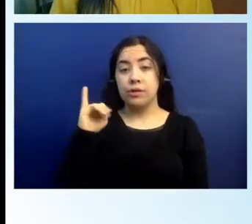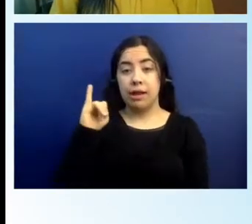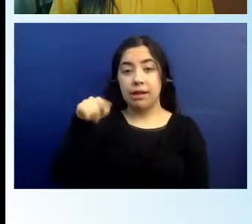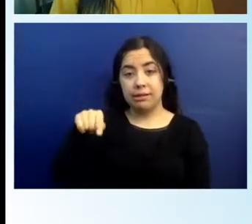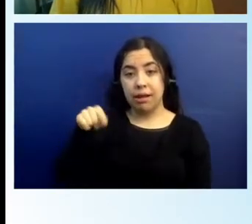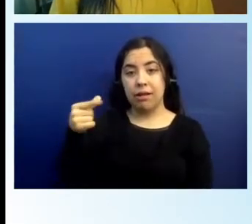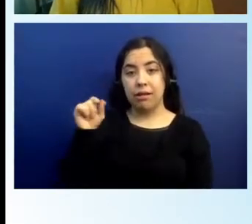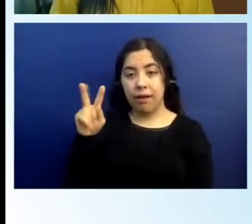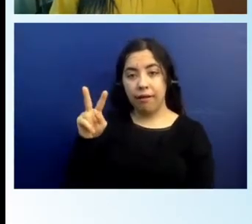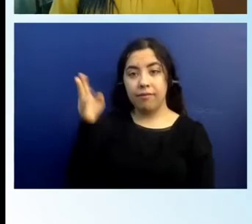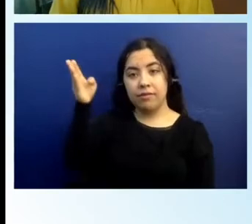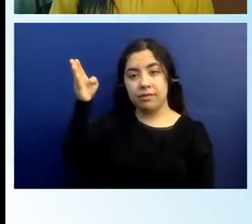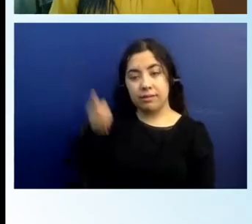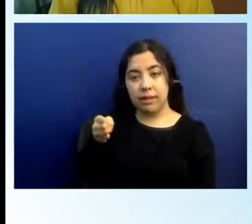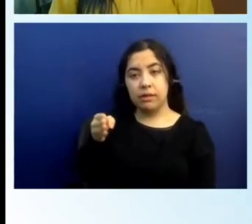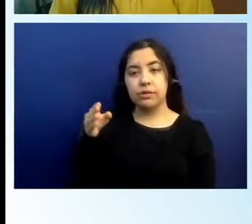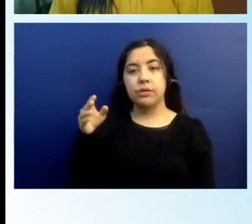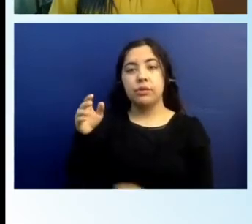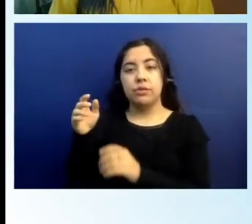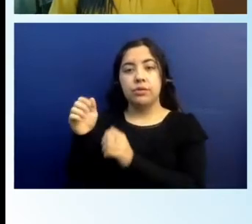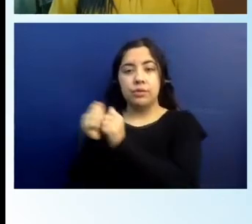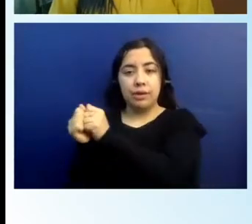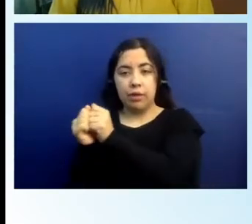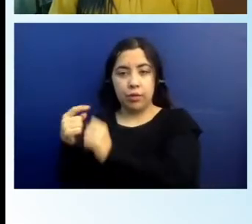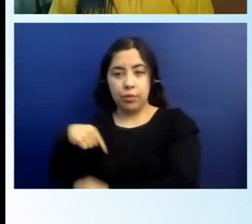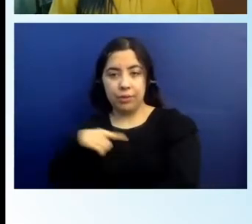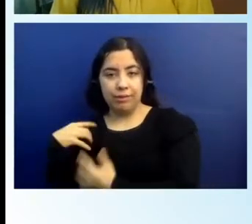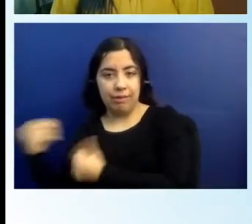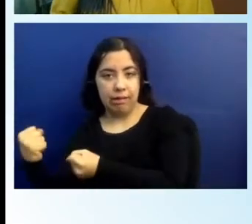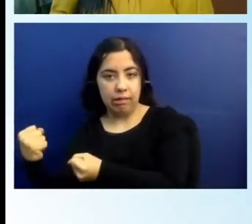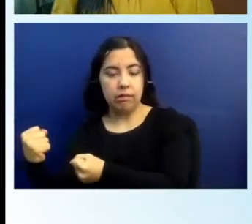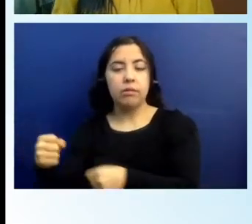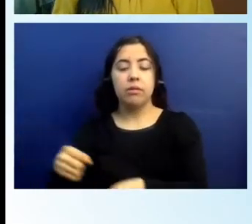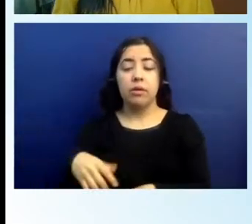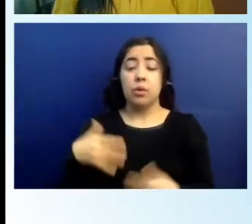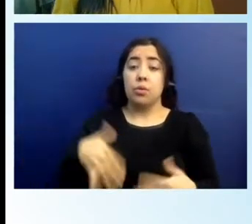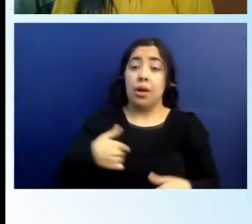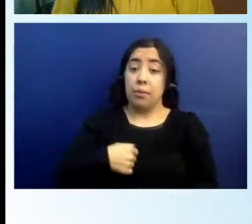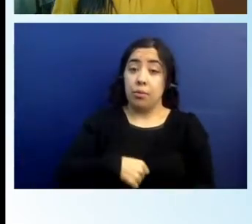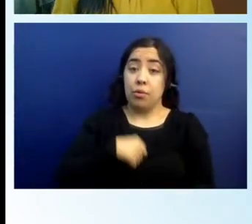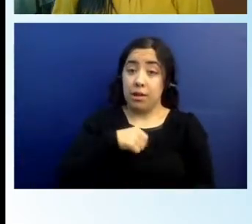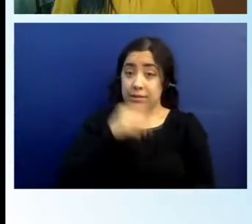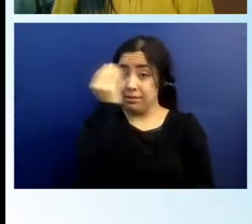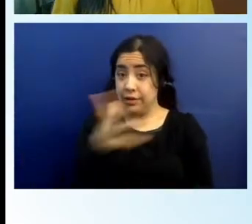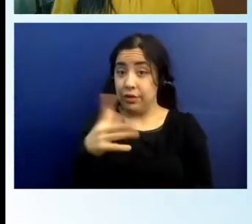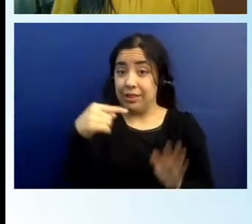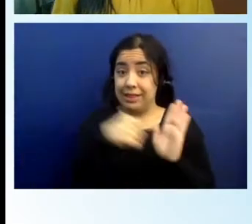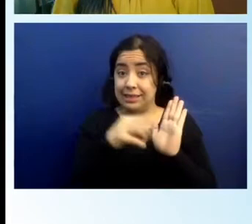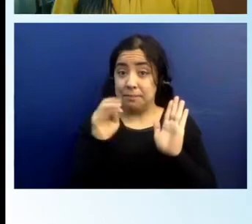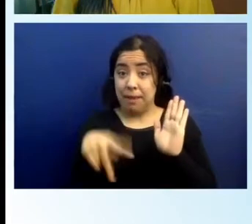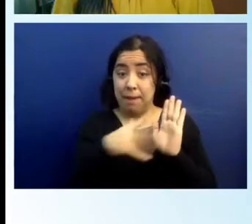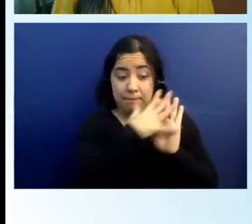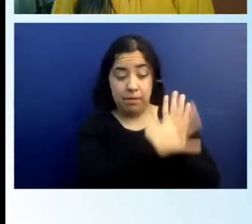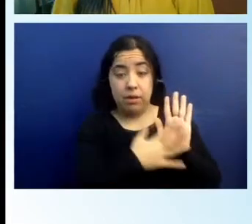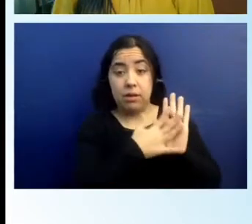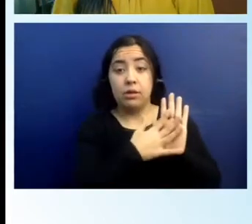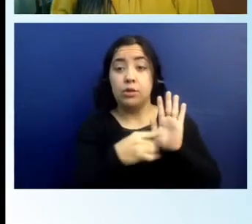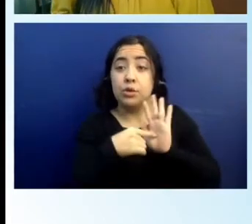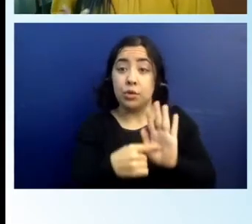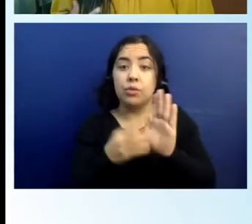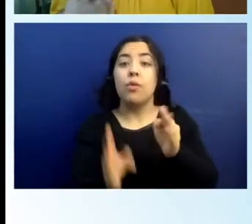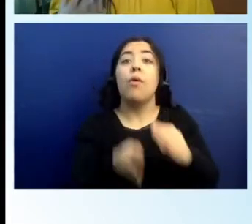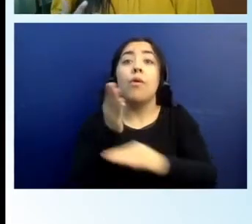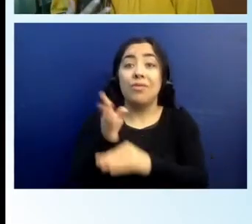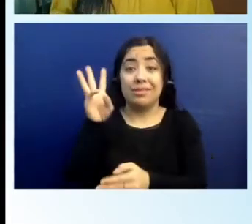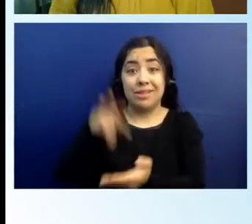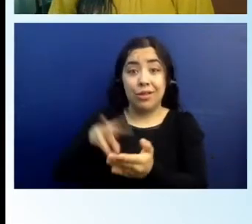shi.gov/together-we-heal, I'm proud to say that that map reflects over 6,300 Chicagoans that have